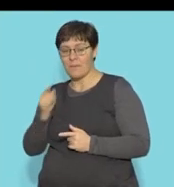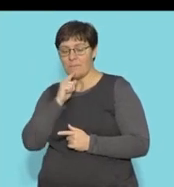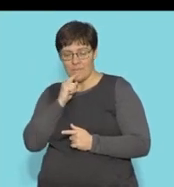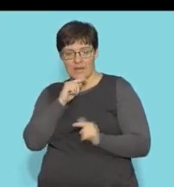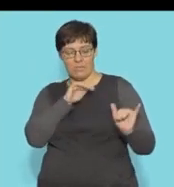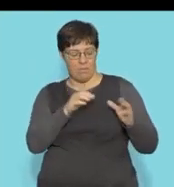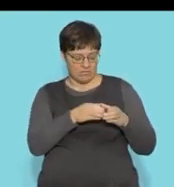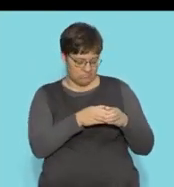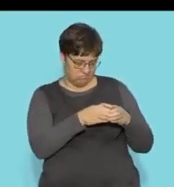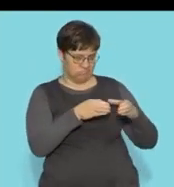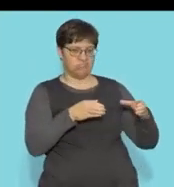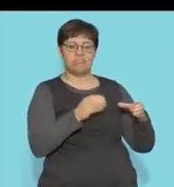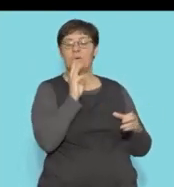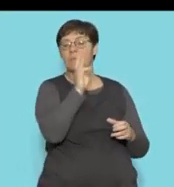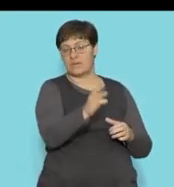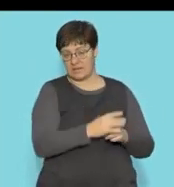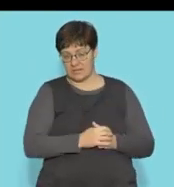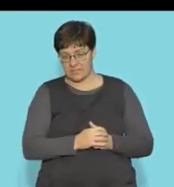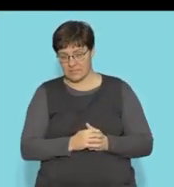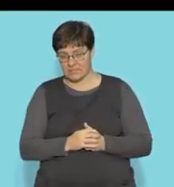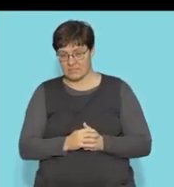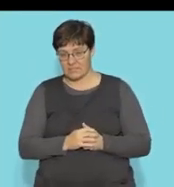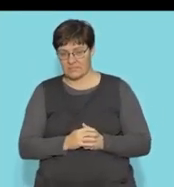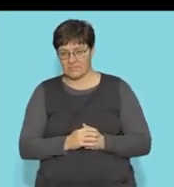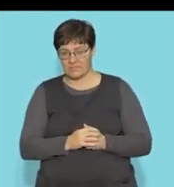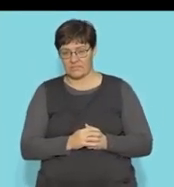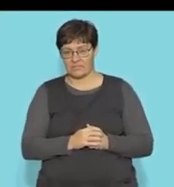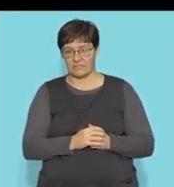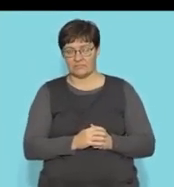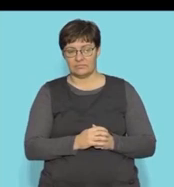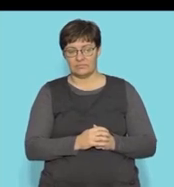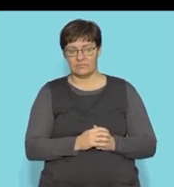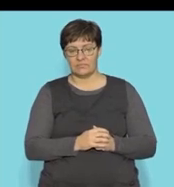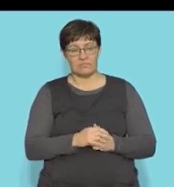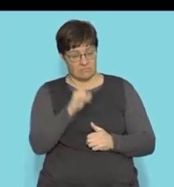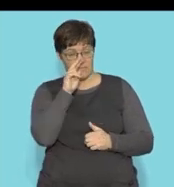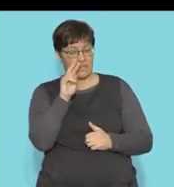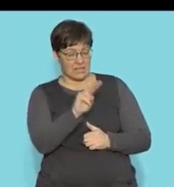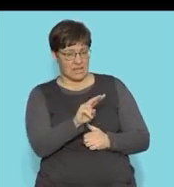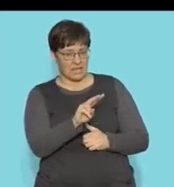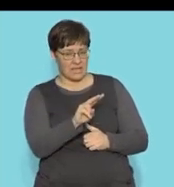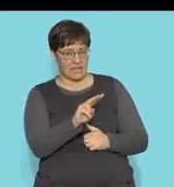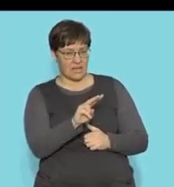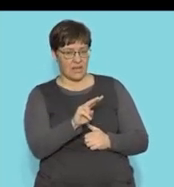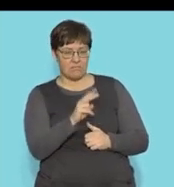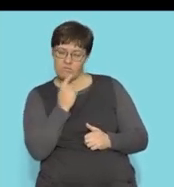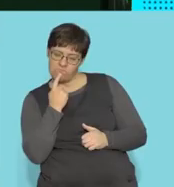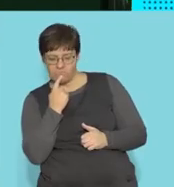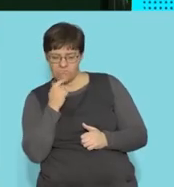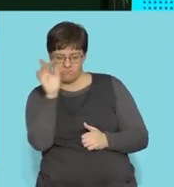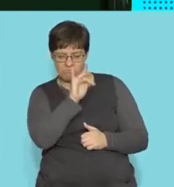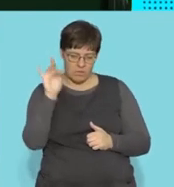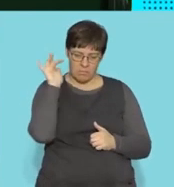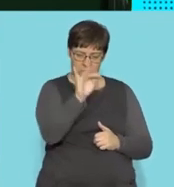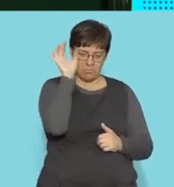disease is definitely going to increase my population size. Do you see that it wasn't a case of